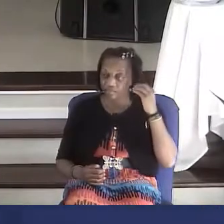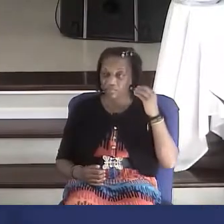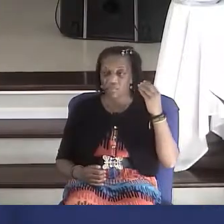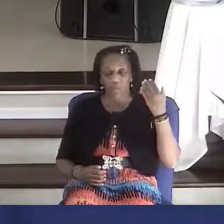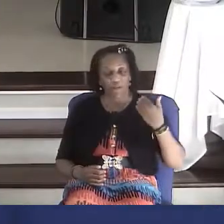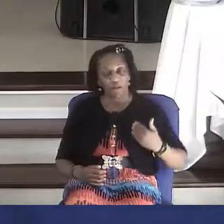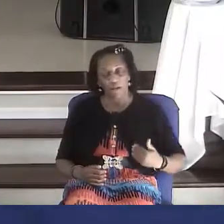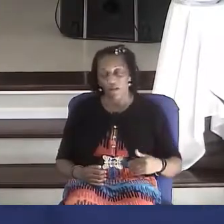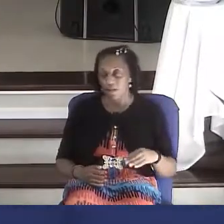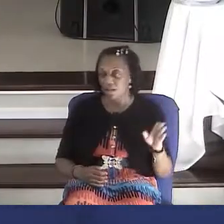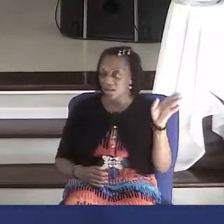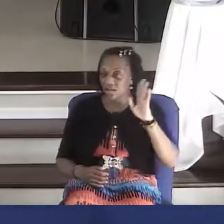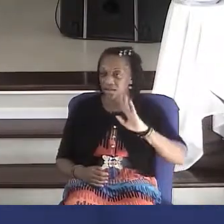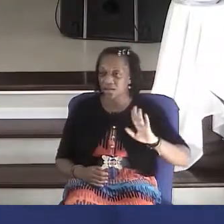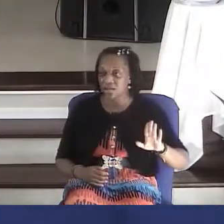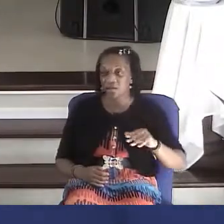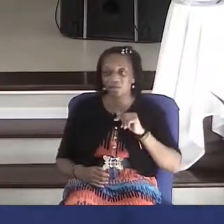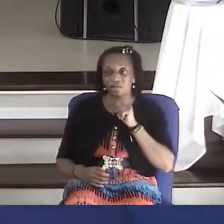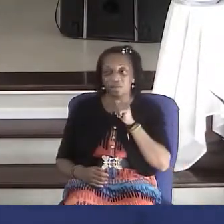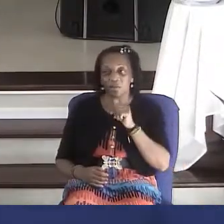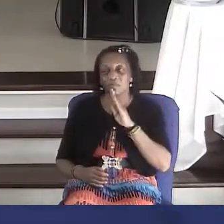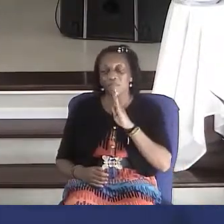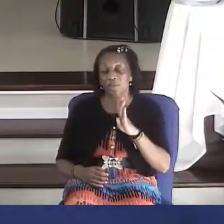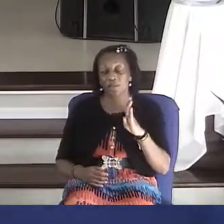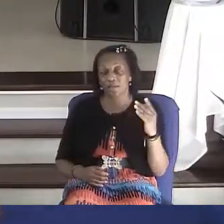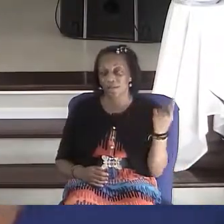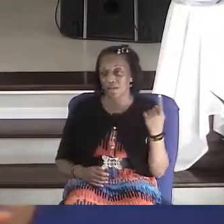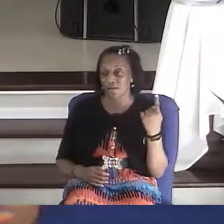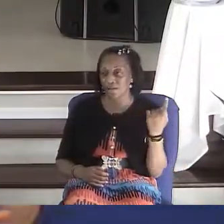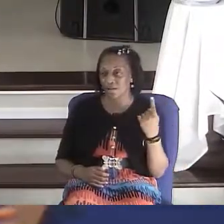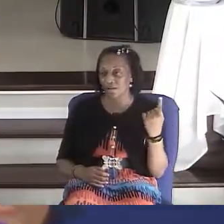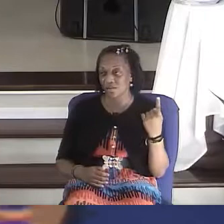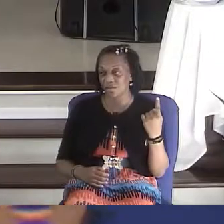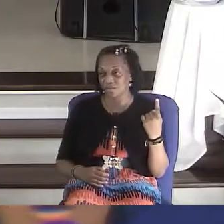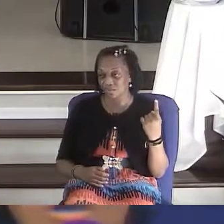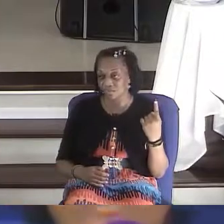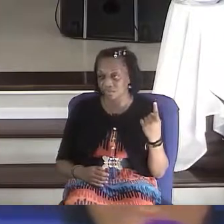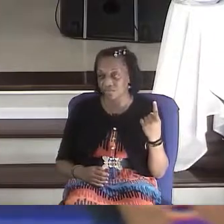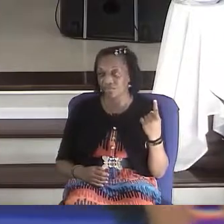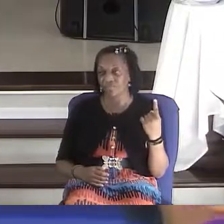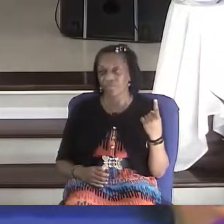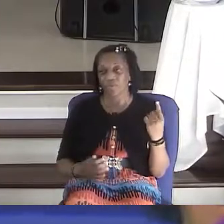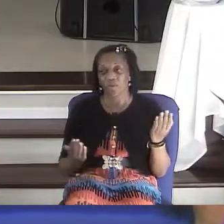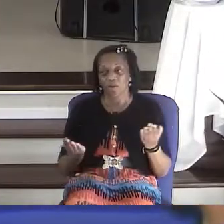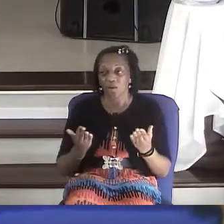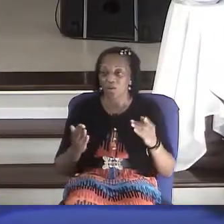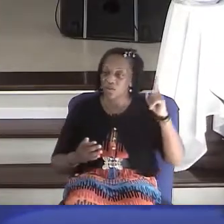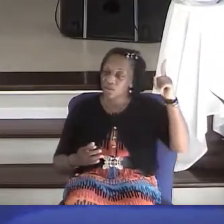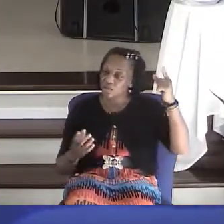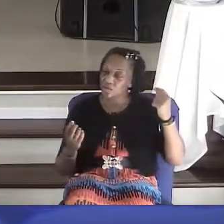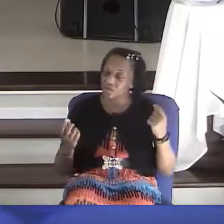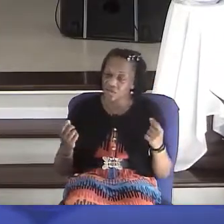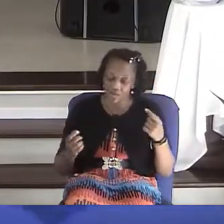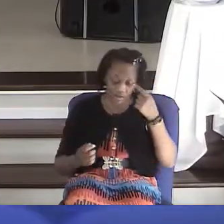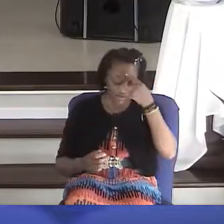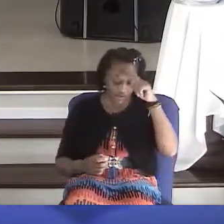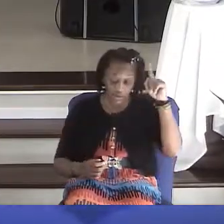home. I'll never be alone. What you've done for me,